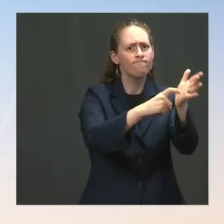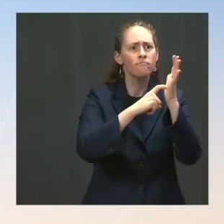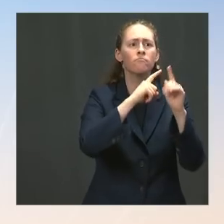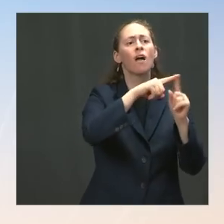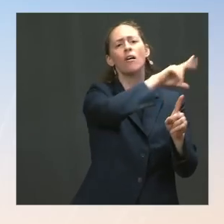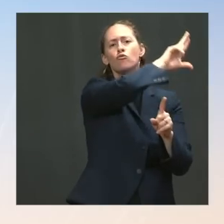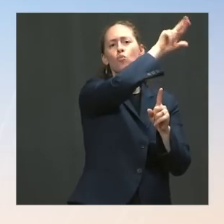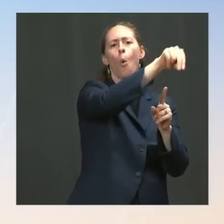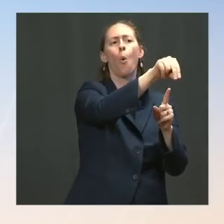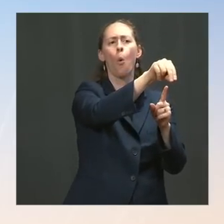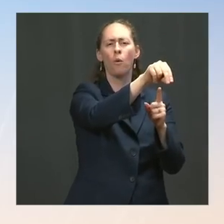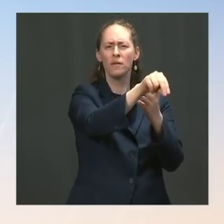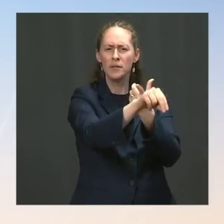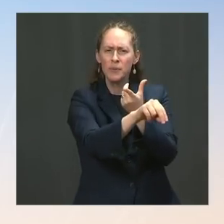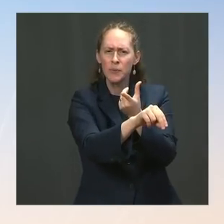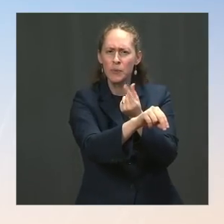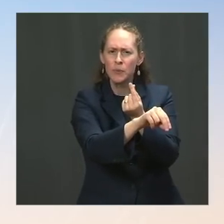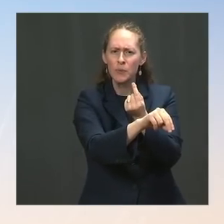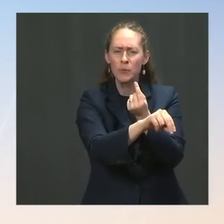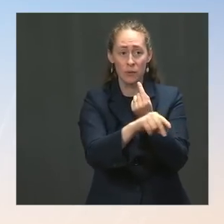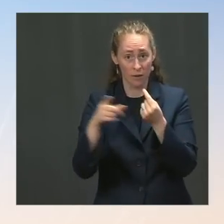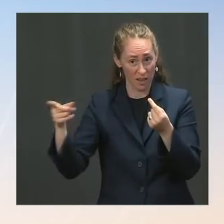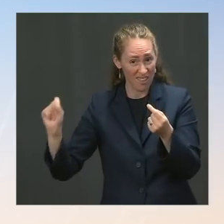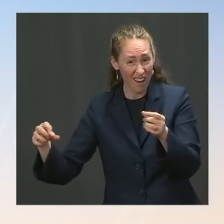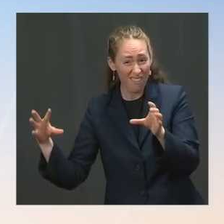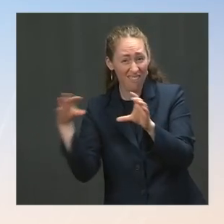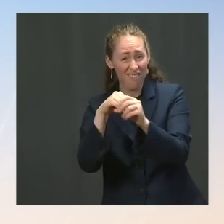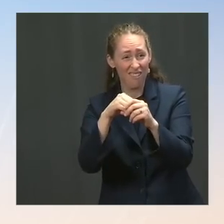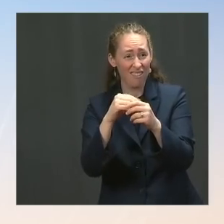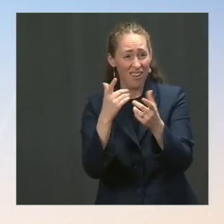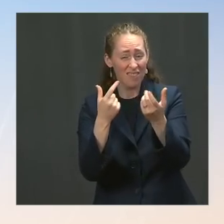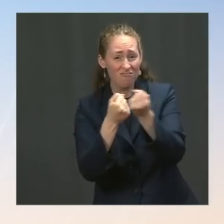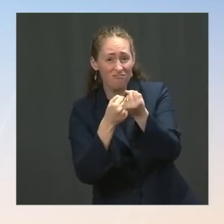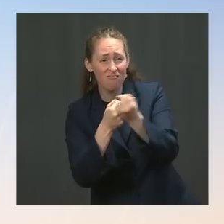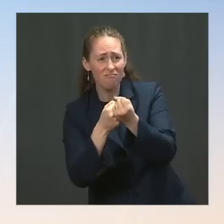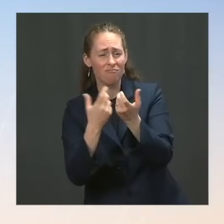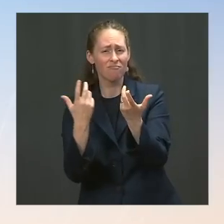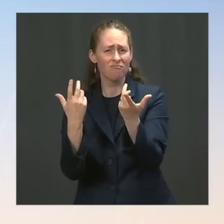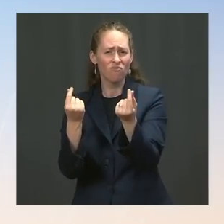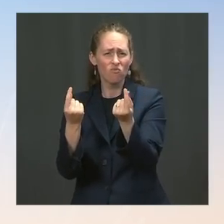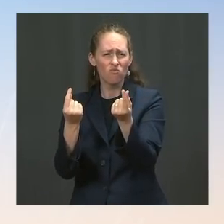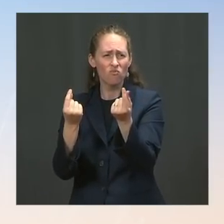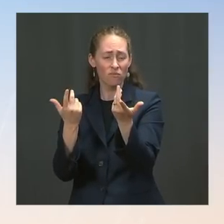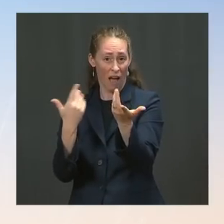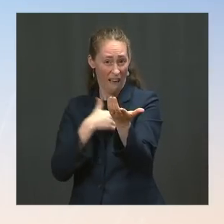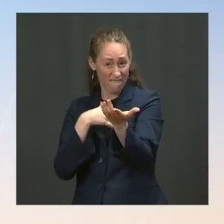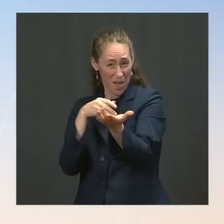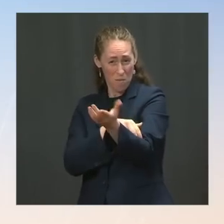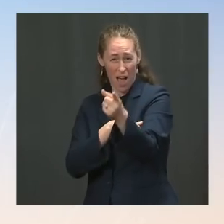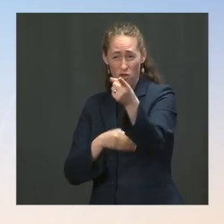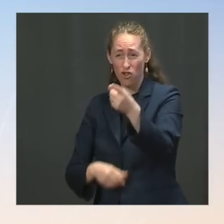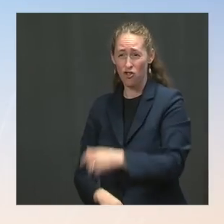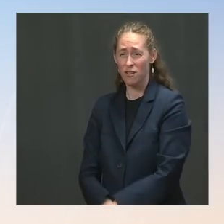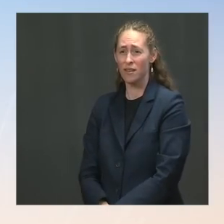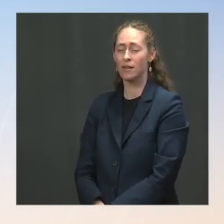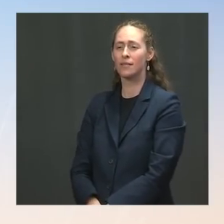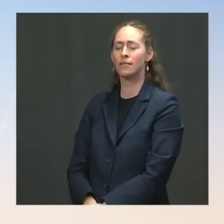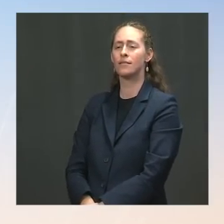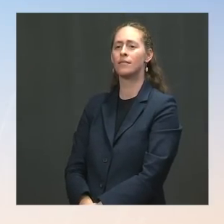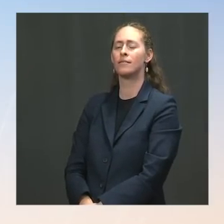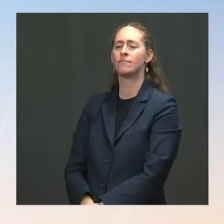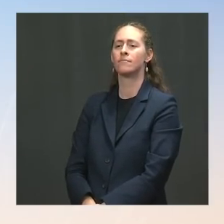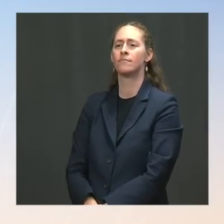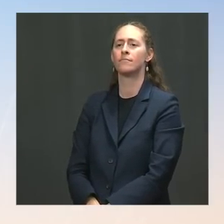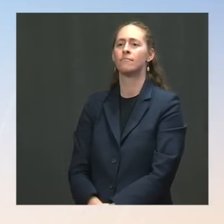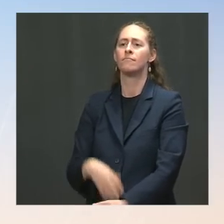department do to ensure that those leaders have? Sure. We're going to constantly work with those states, with those leaders.